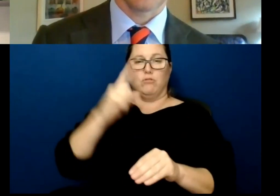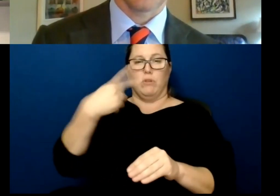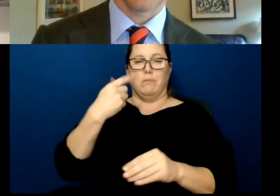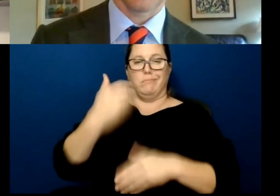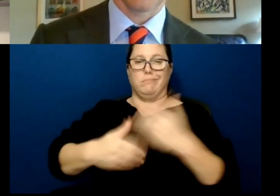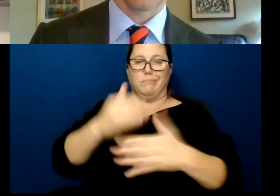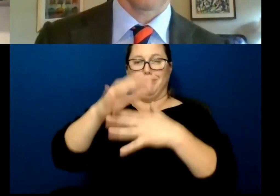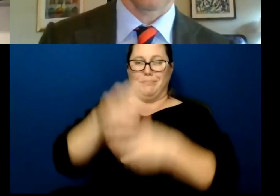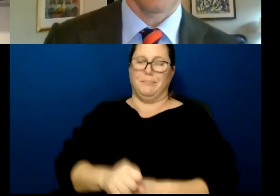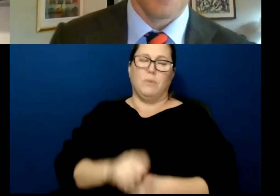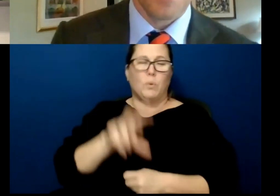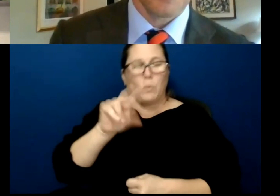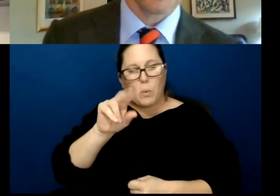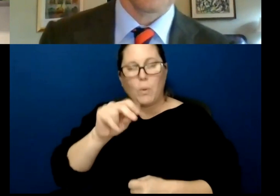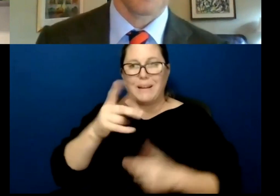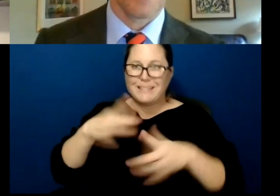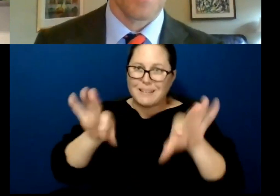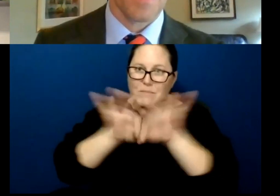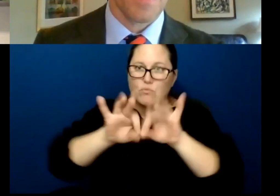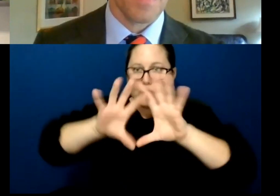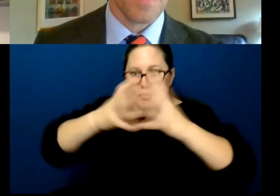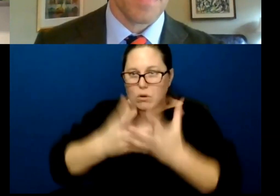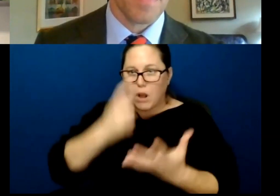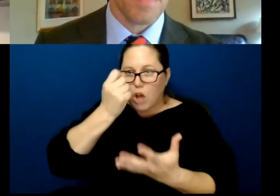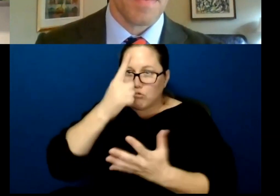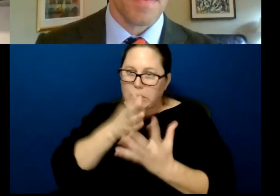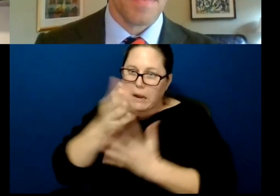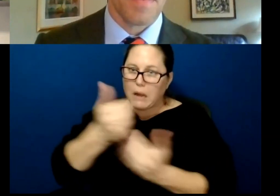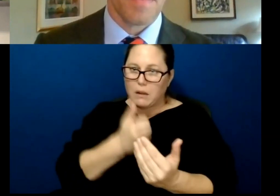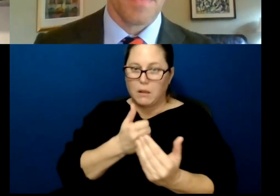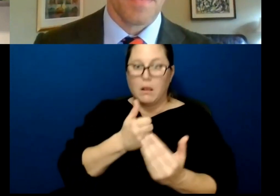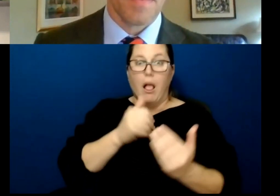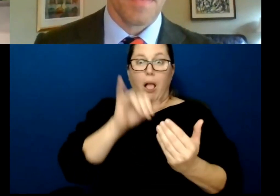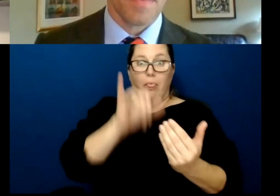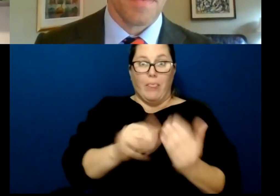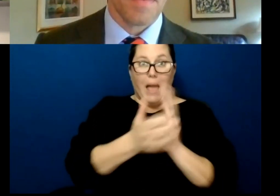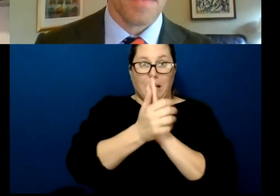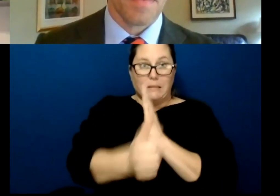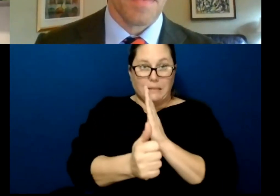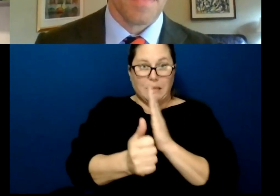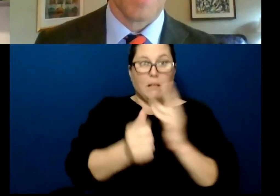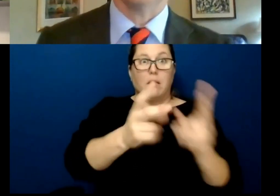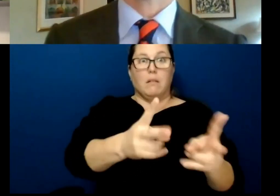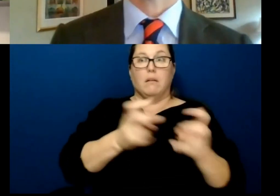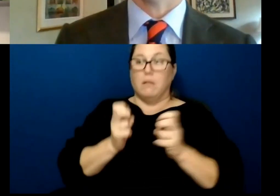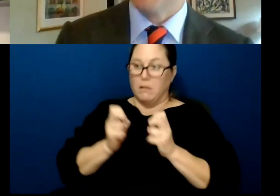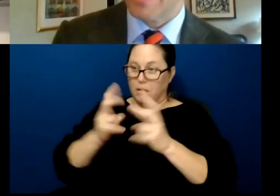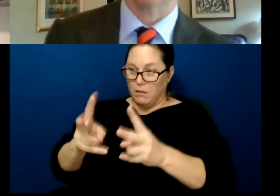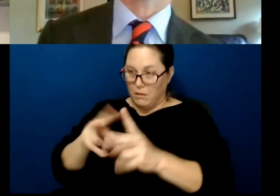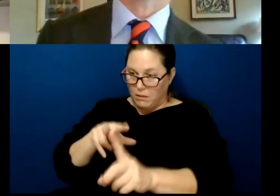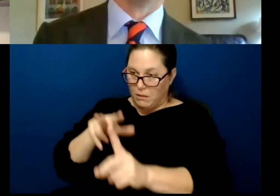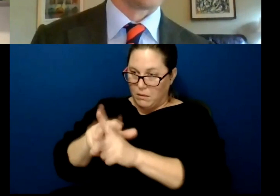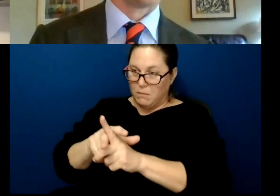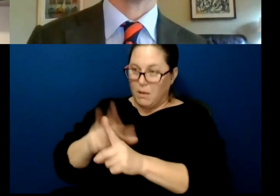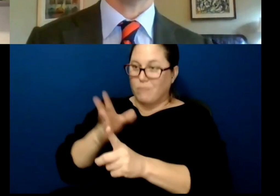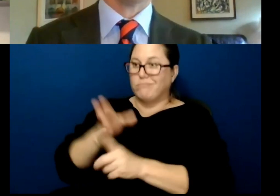things come from, and then you can take those skills and translate them into other areas. Ah, love it. Thank you.